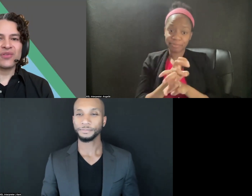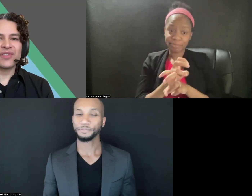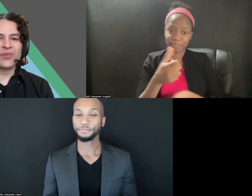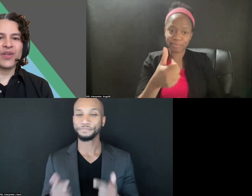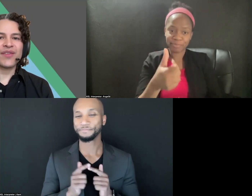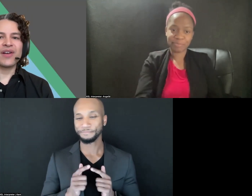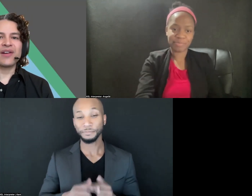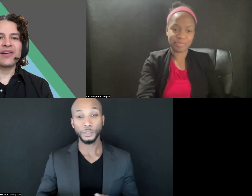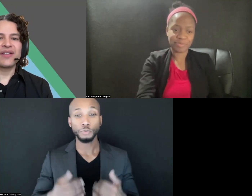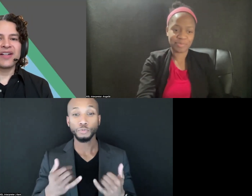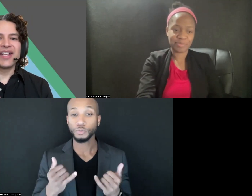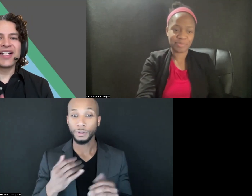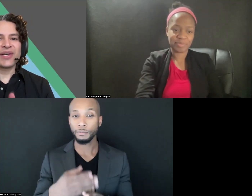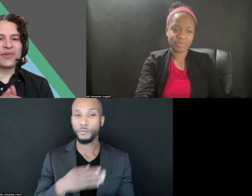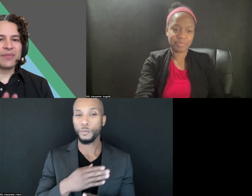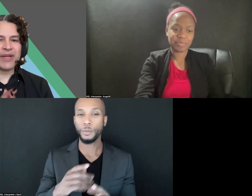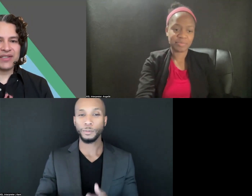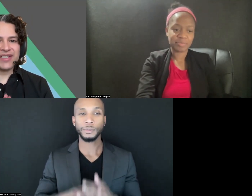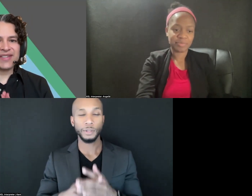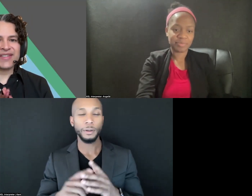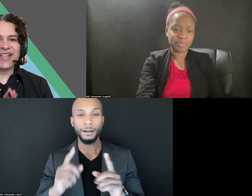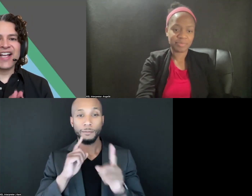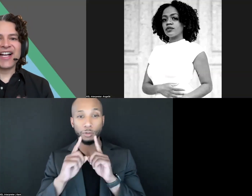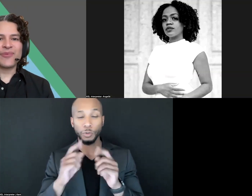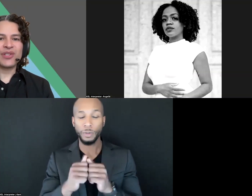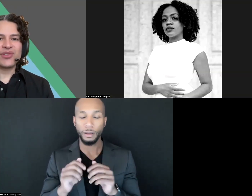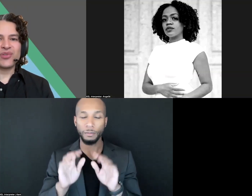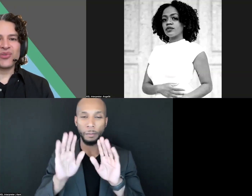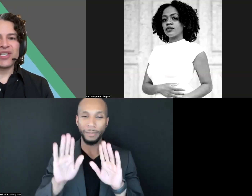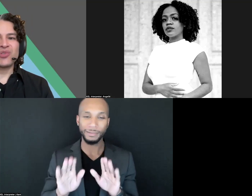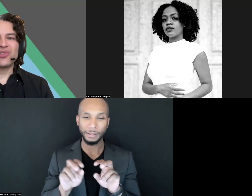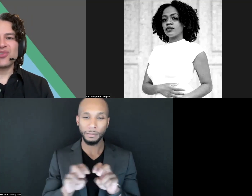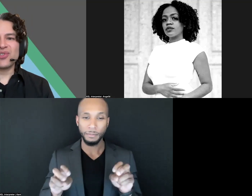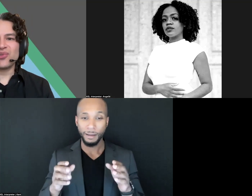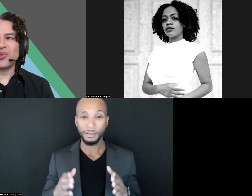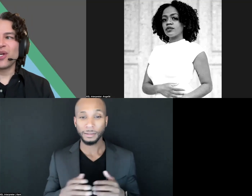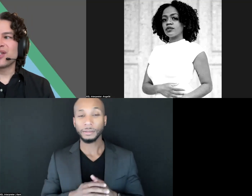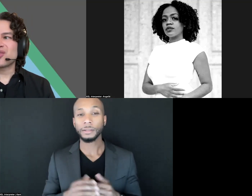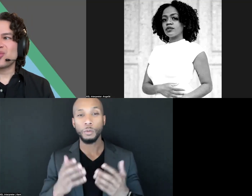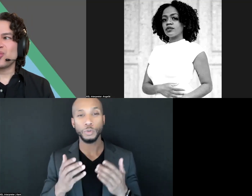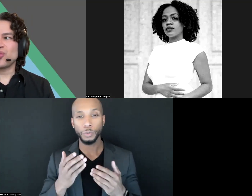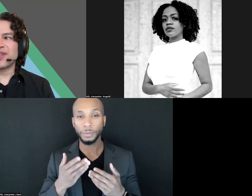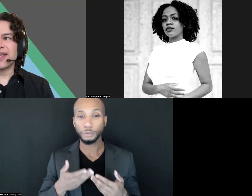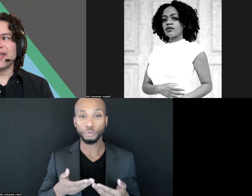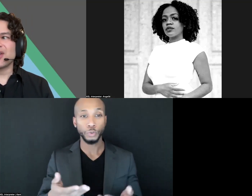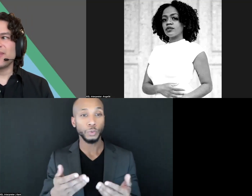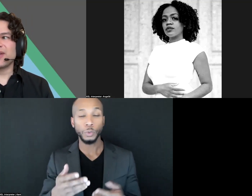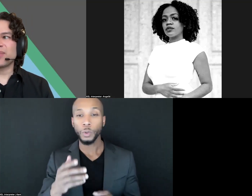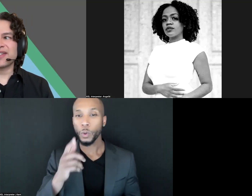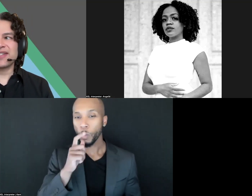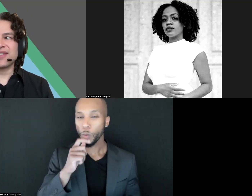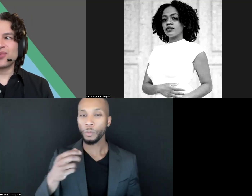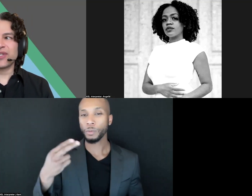conversation with our great panelists, I want to introduce you to the